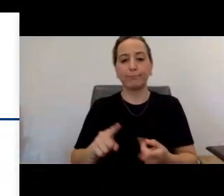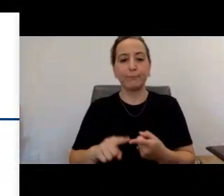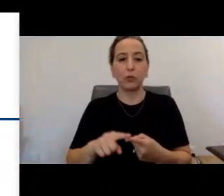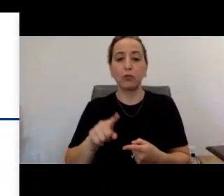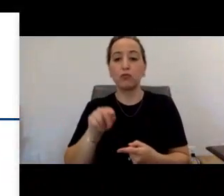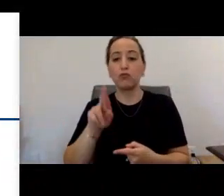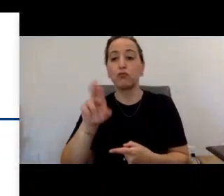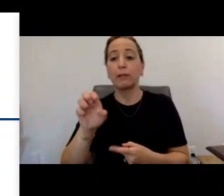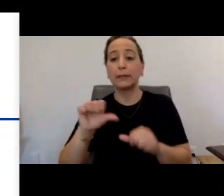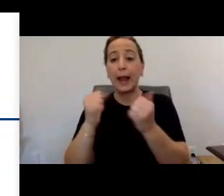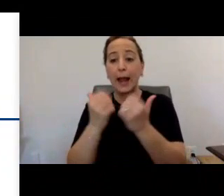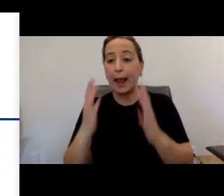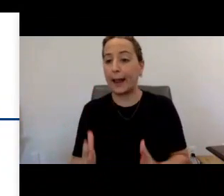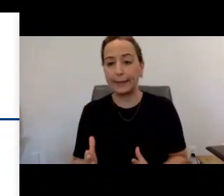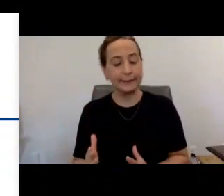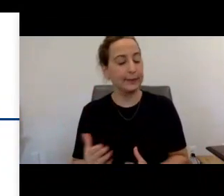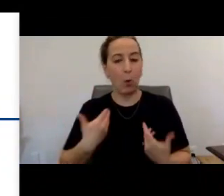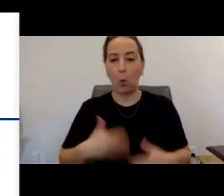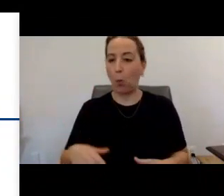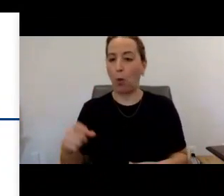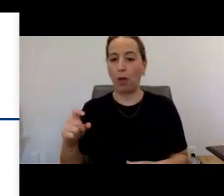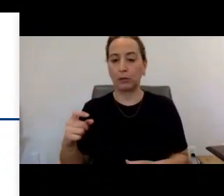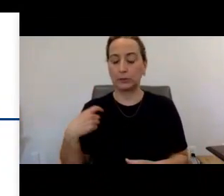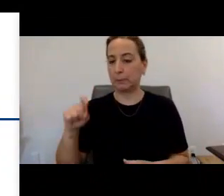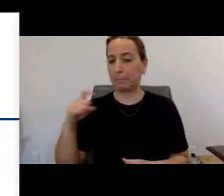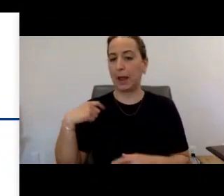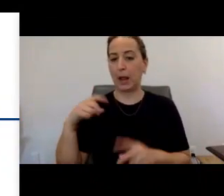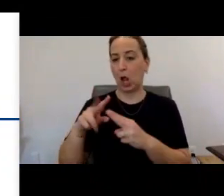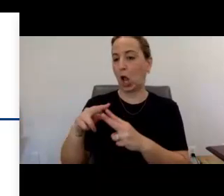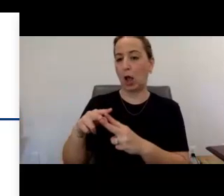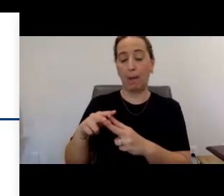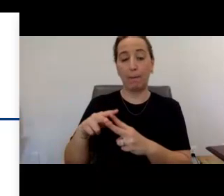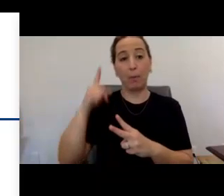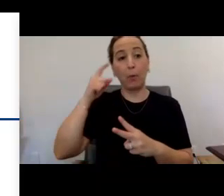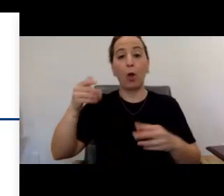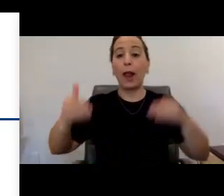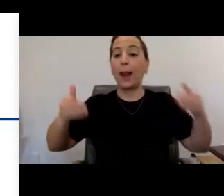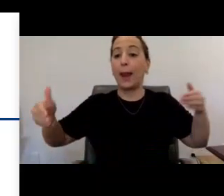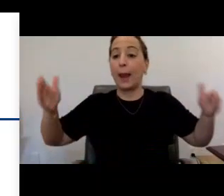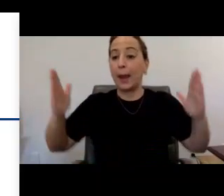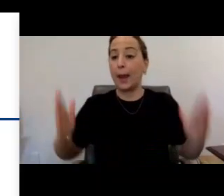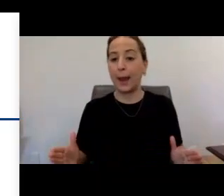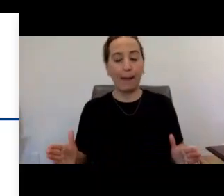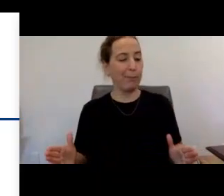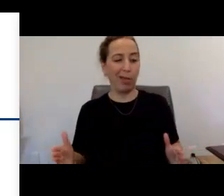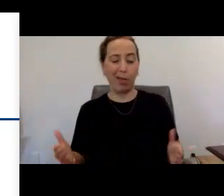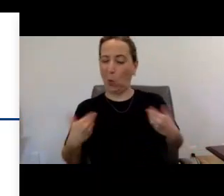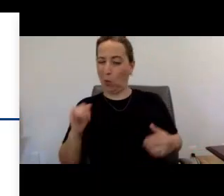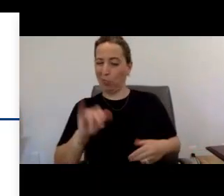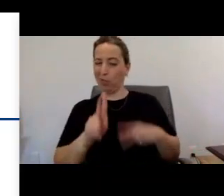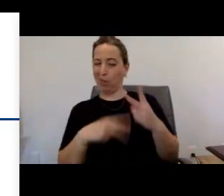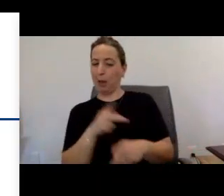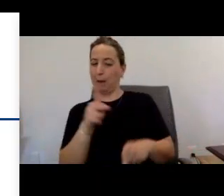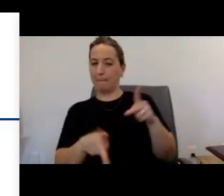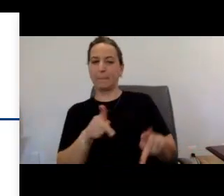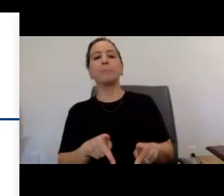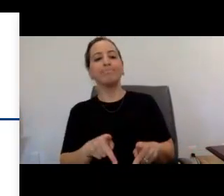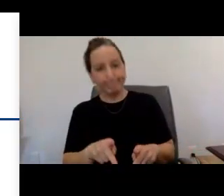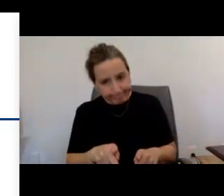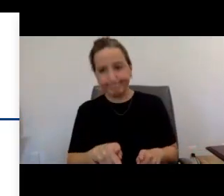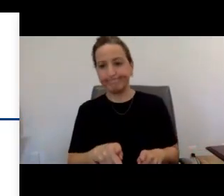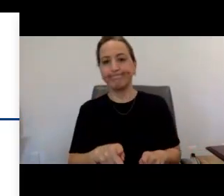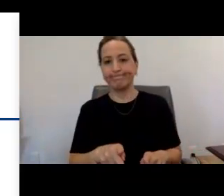showing homes to a Latino couple because the seller knows that neighbors don't want those kinds of people in their neighborhood. Again, that's an example of